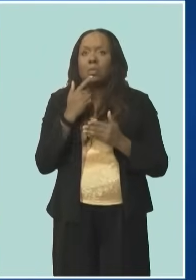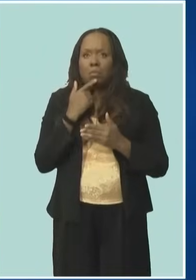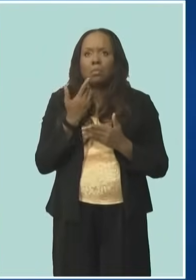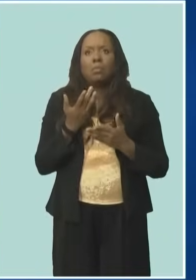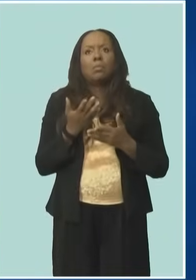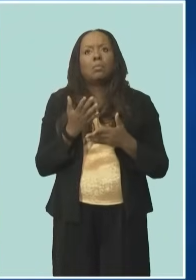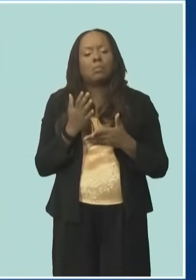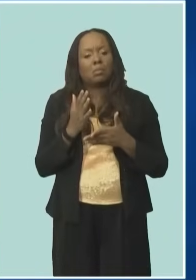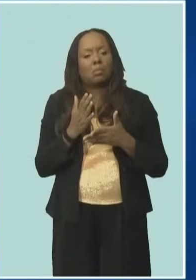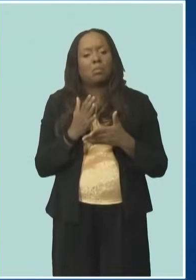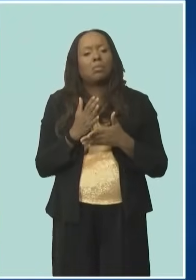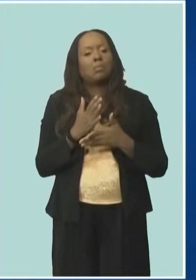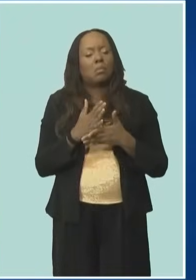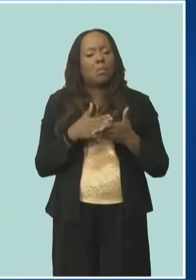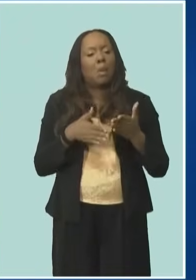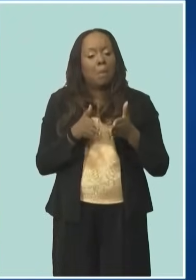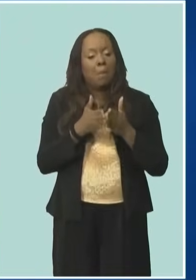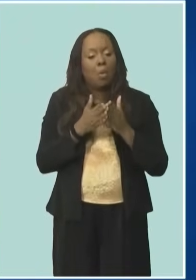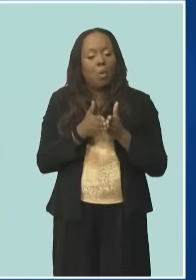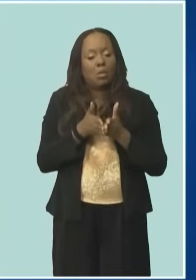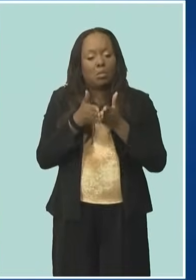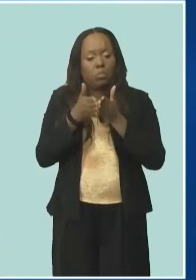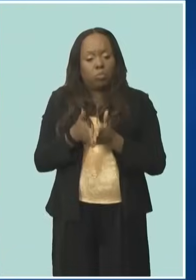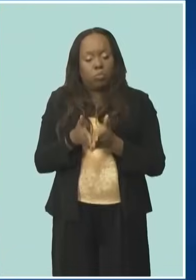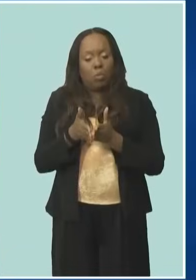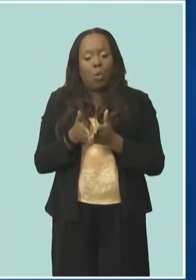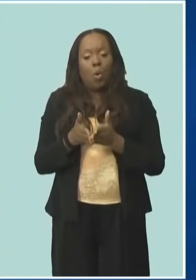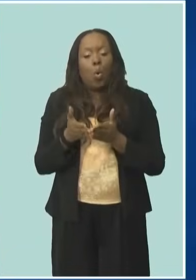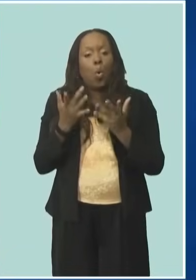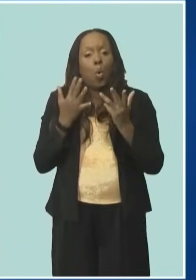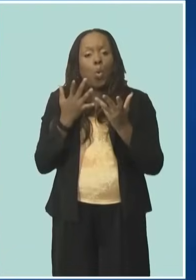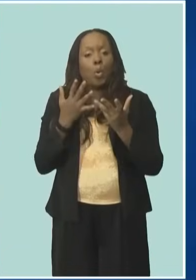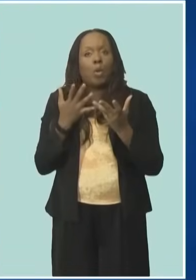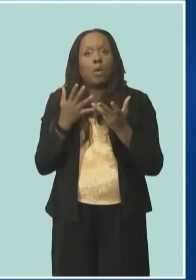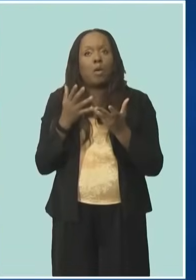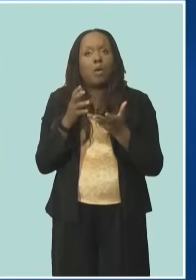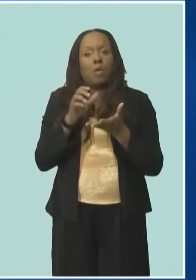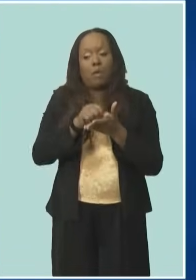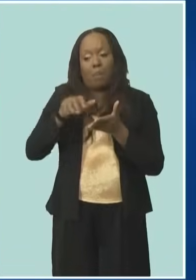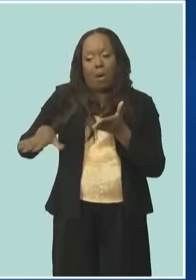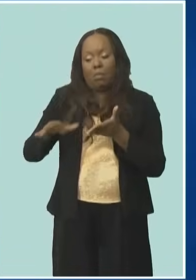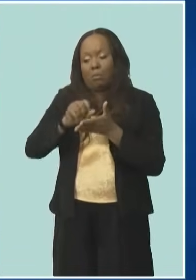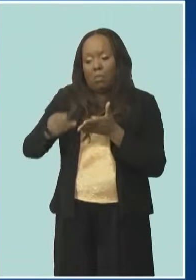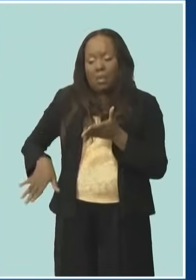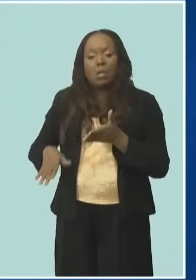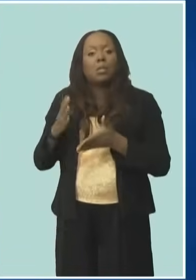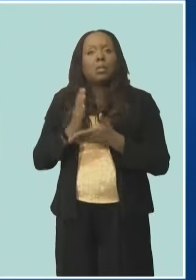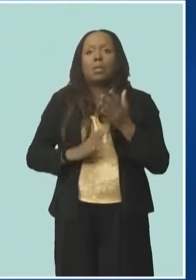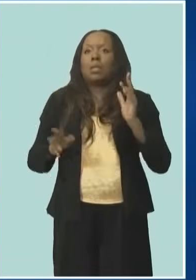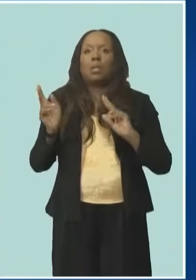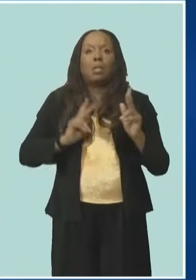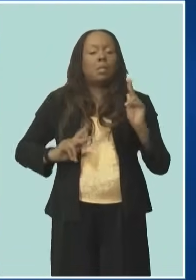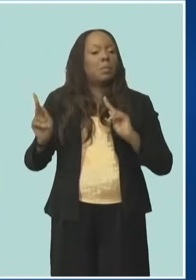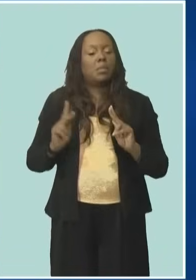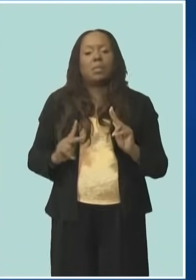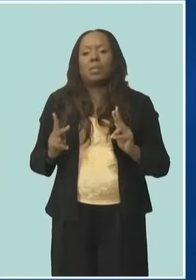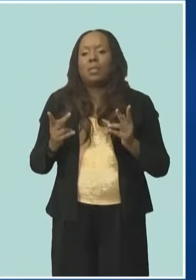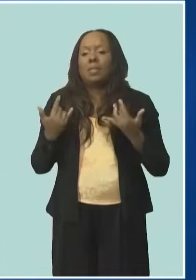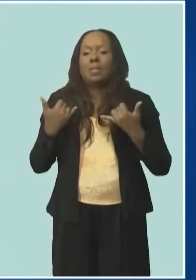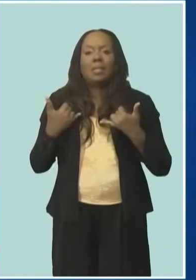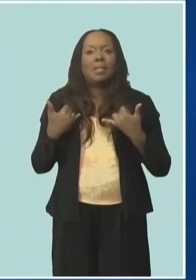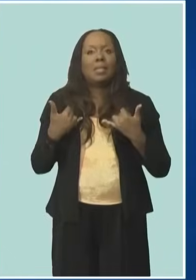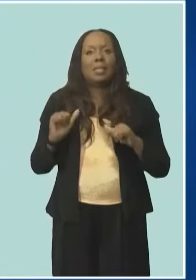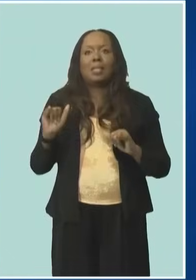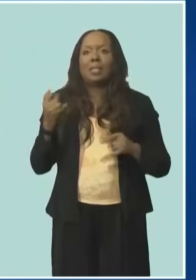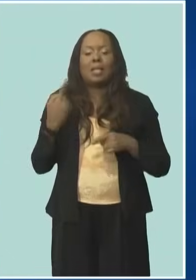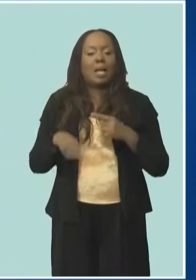fishing boats docked at the complex waiting to offload, some hawkers can't get their fish sold as fast as they want to.